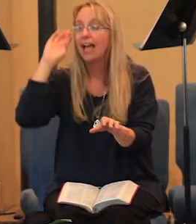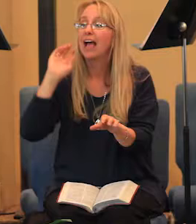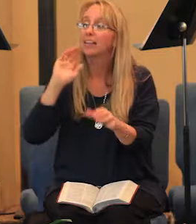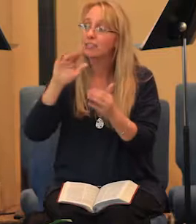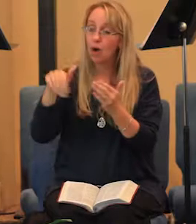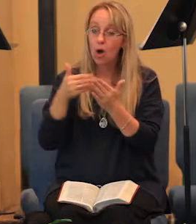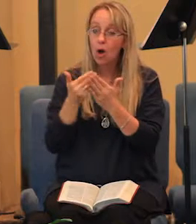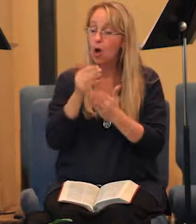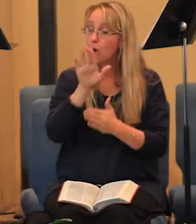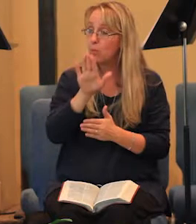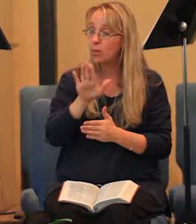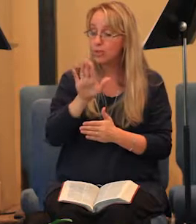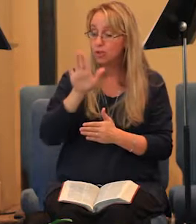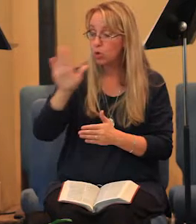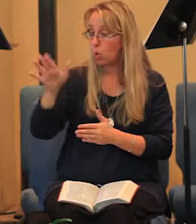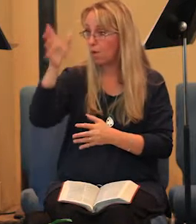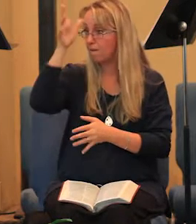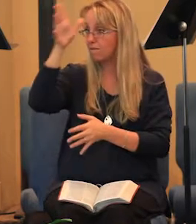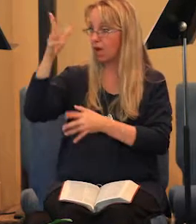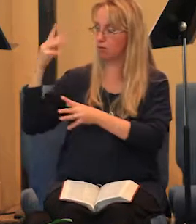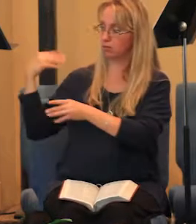Jacob,